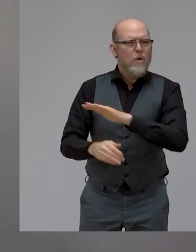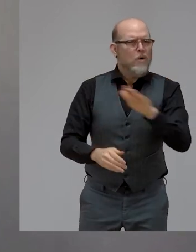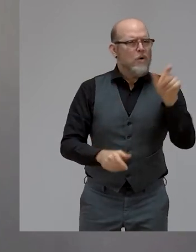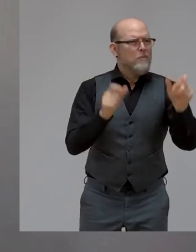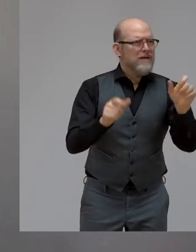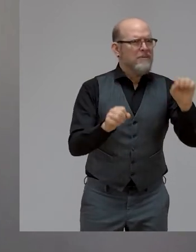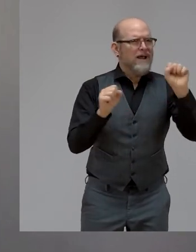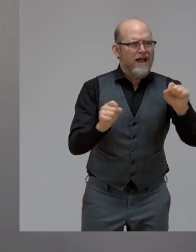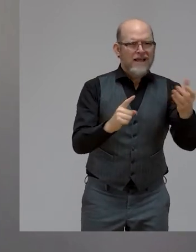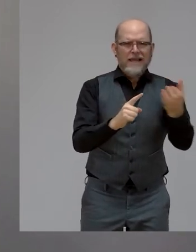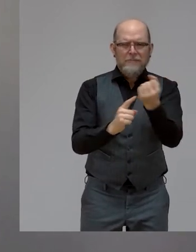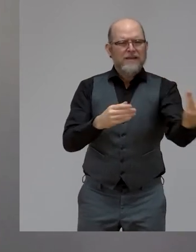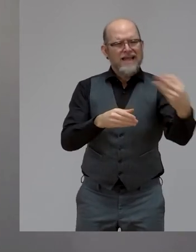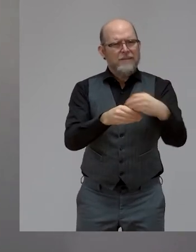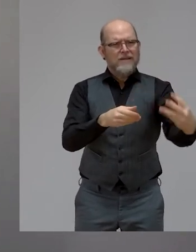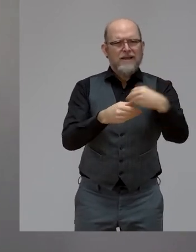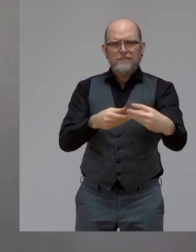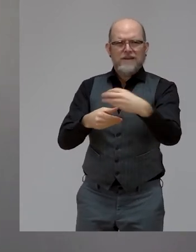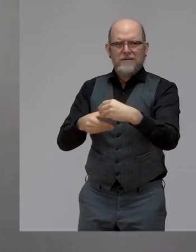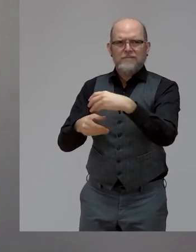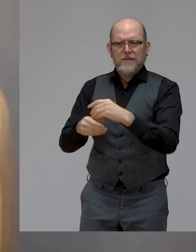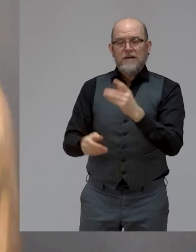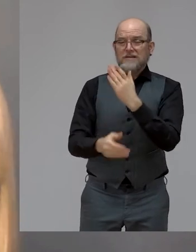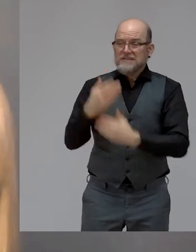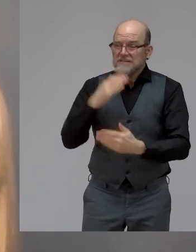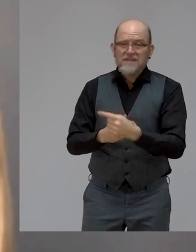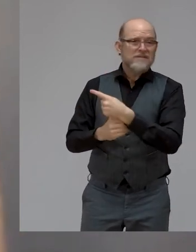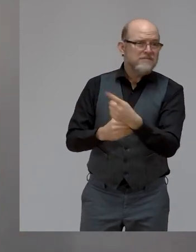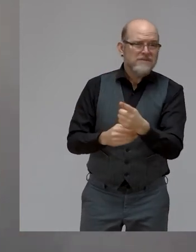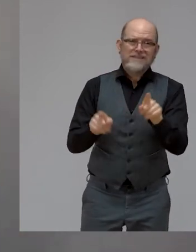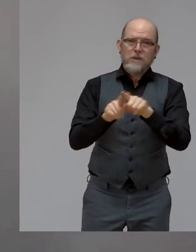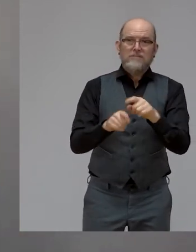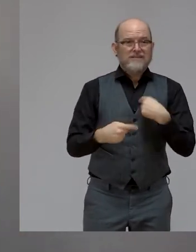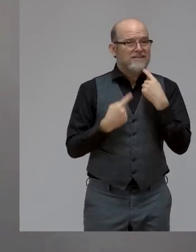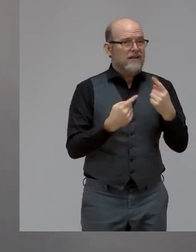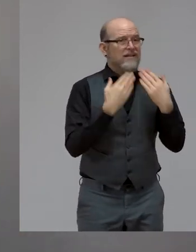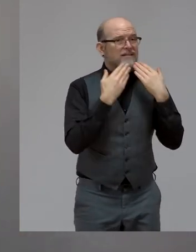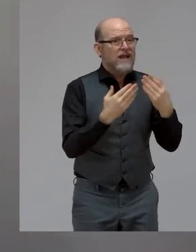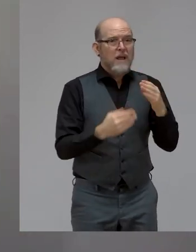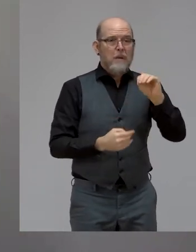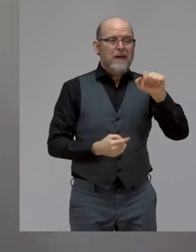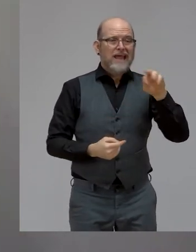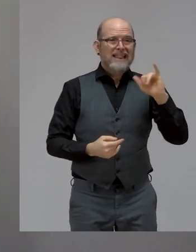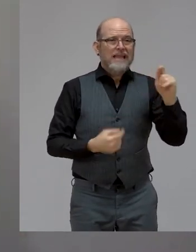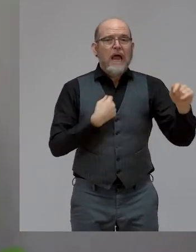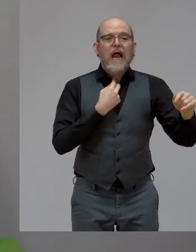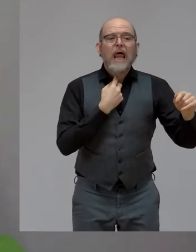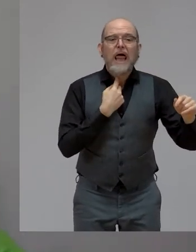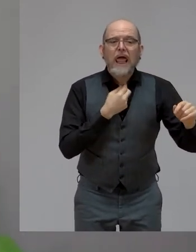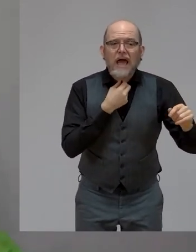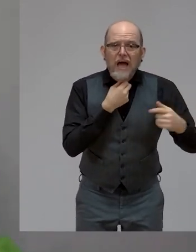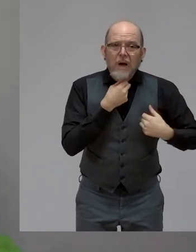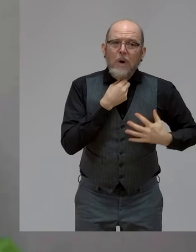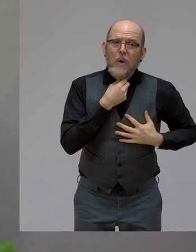everyone belongs. Martin, if I was with you, my voice is shaking because I wish I was, I would be giving you a